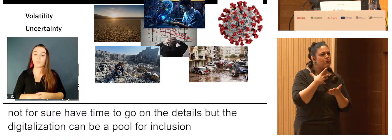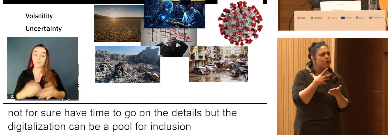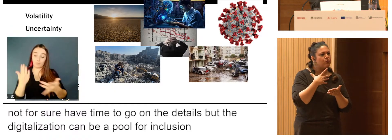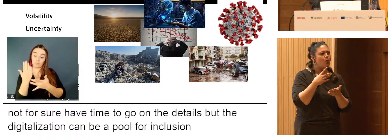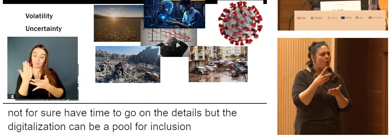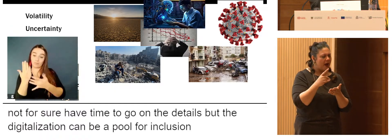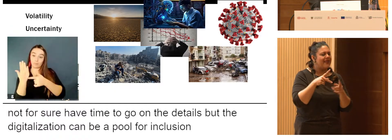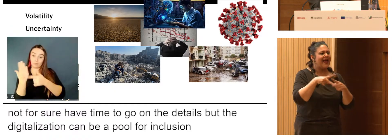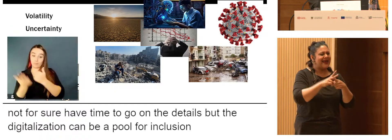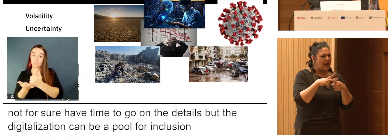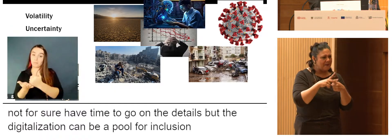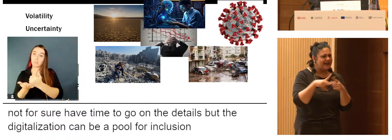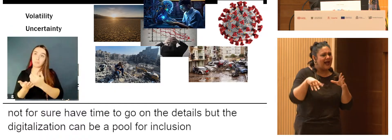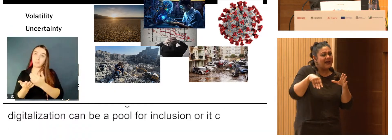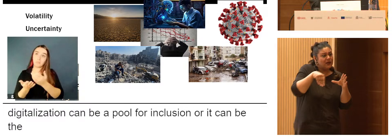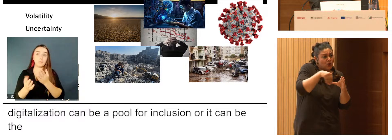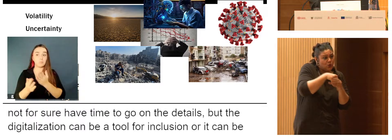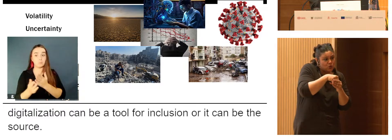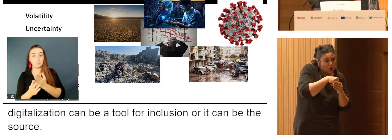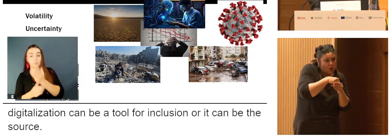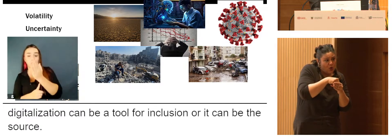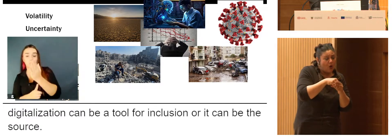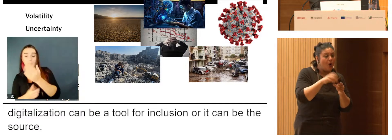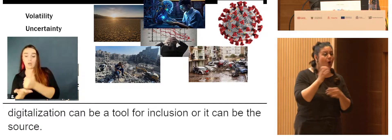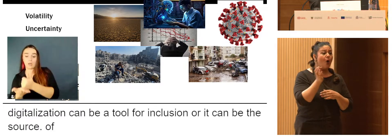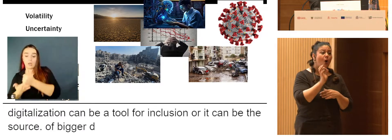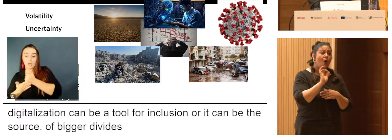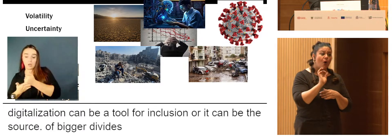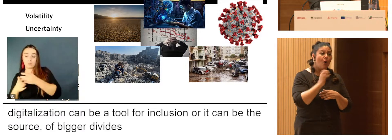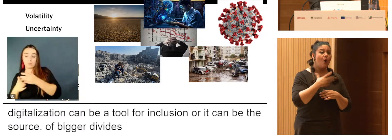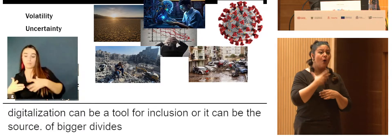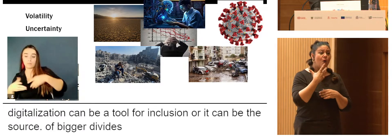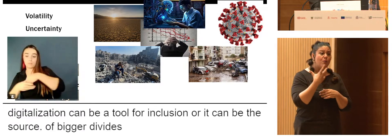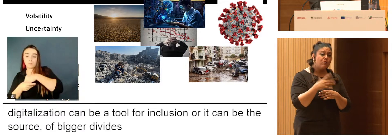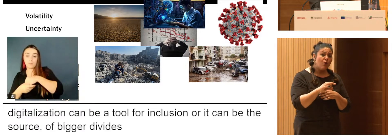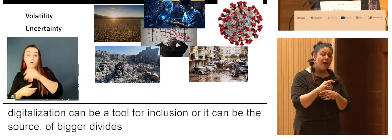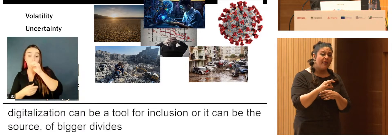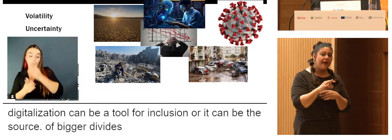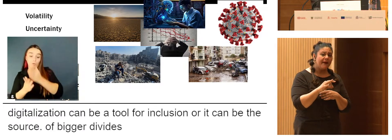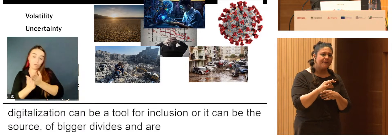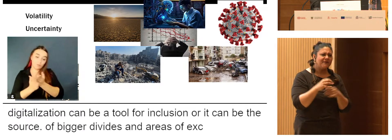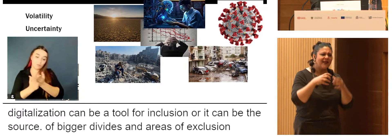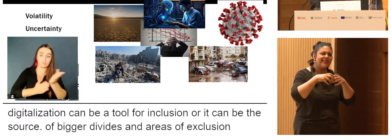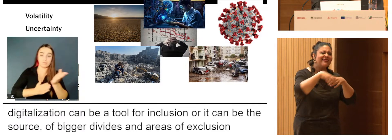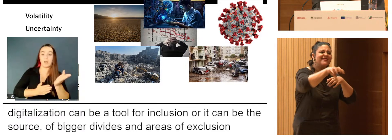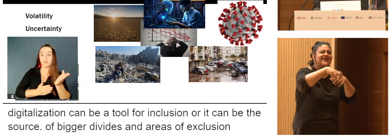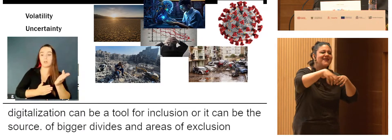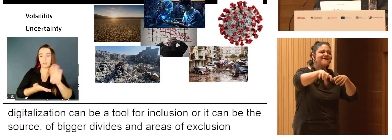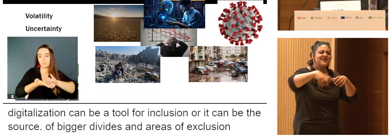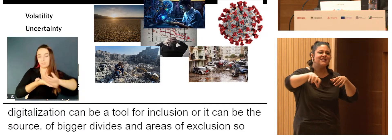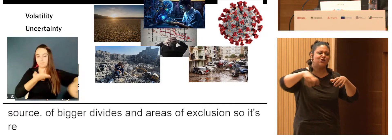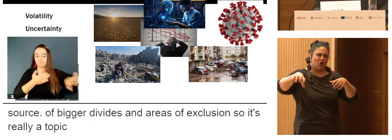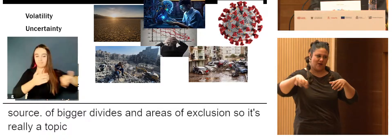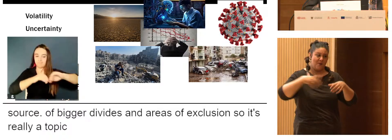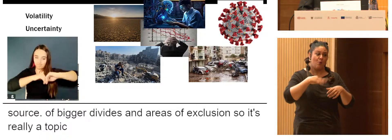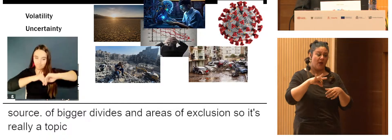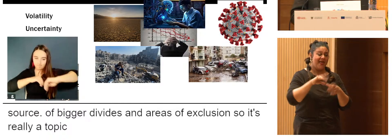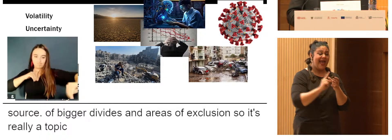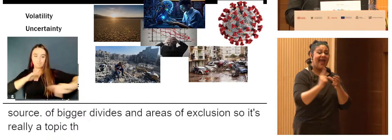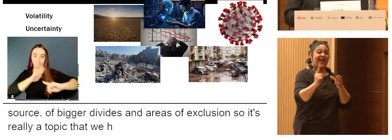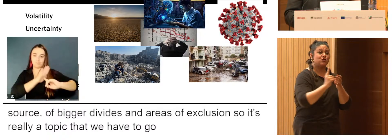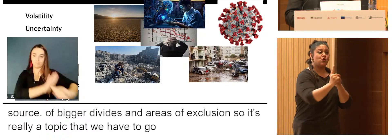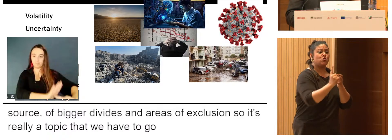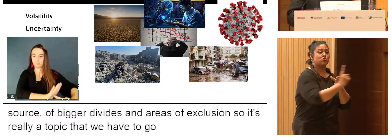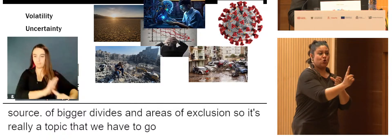can be the source of bigger divides and areas of exclusion. So it's really a topic that we have to go